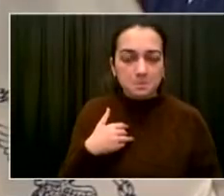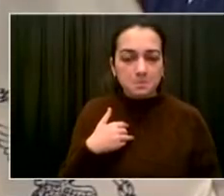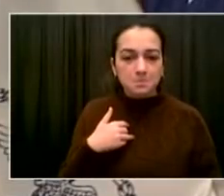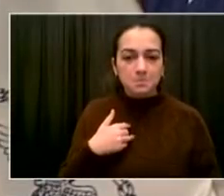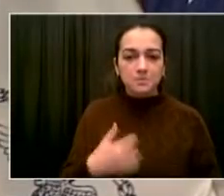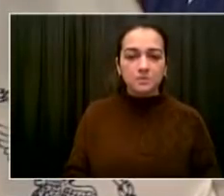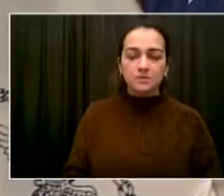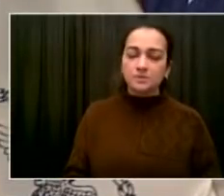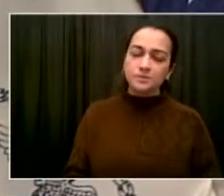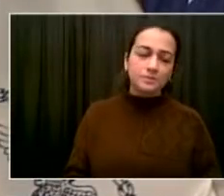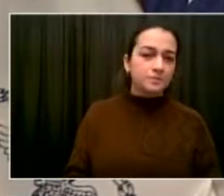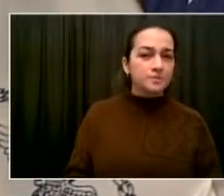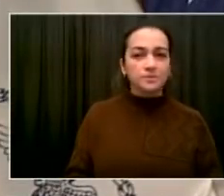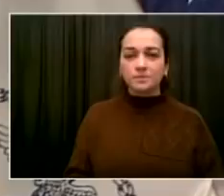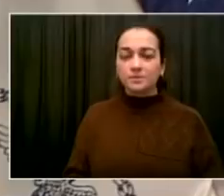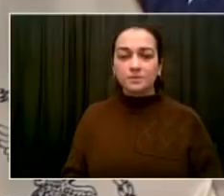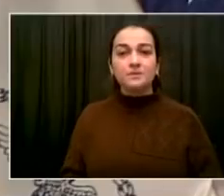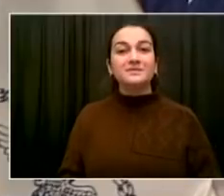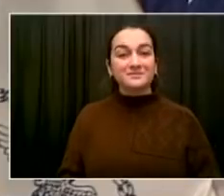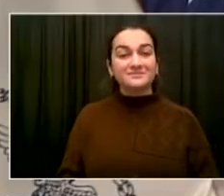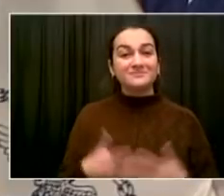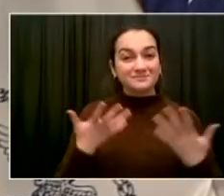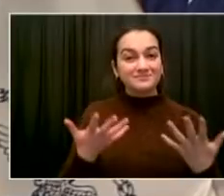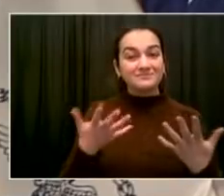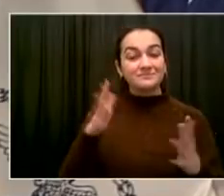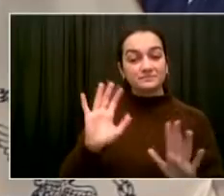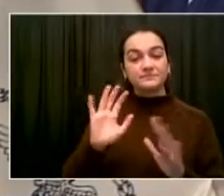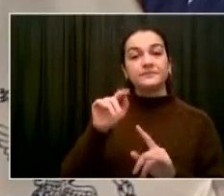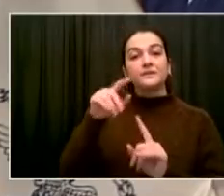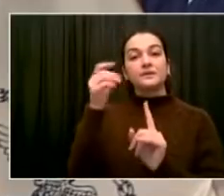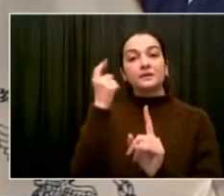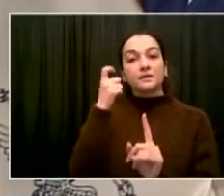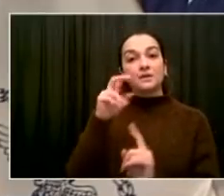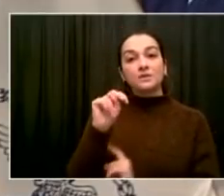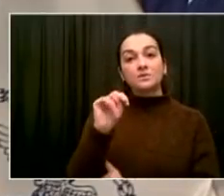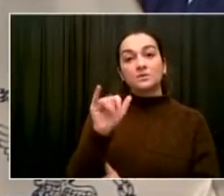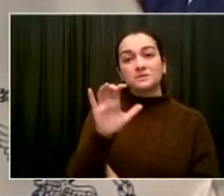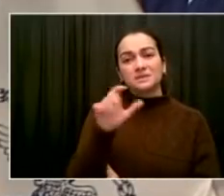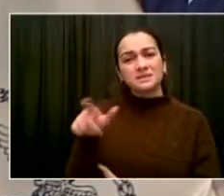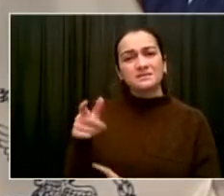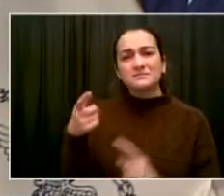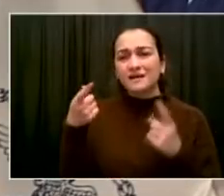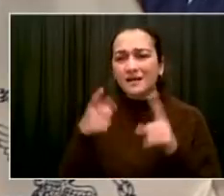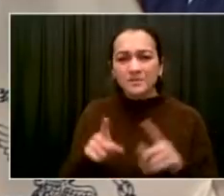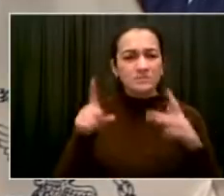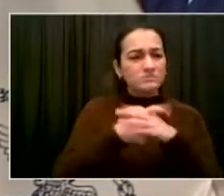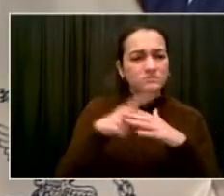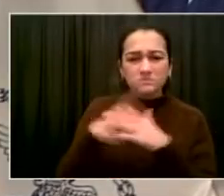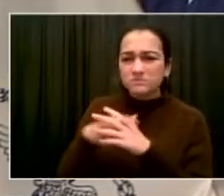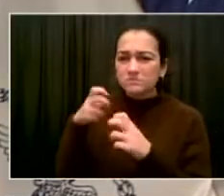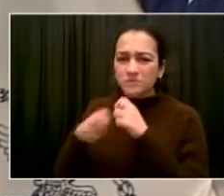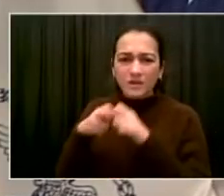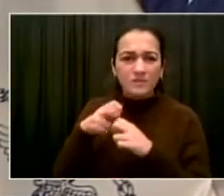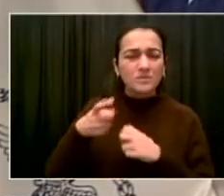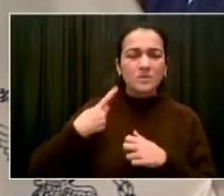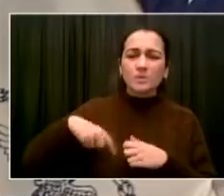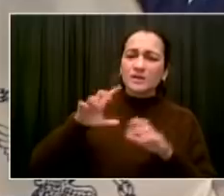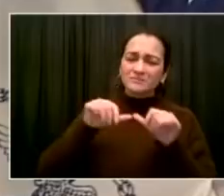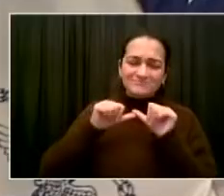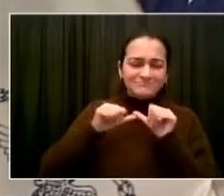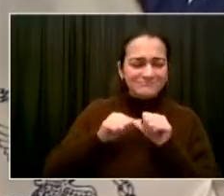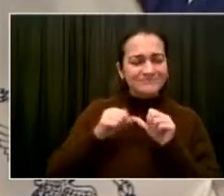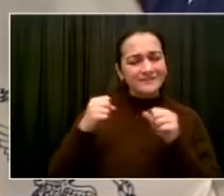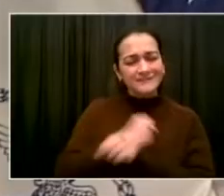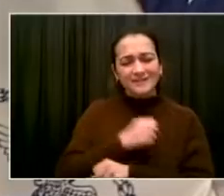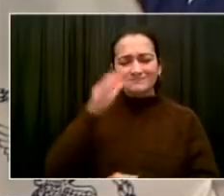time we've been thrown new challenges, we find a way to fight back, and we find a way to overcome the challenges. We will again. But I'm going to keep saying to you, we